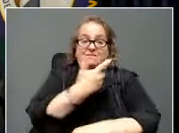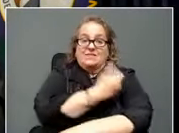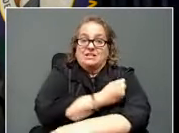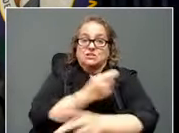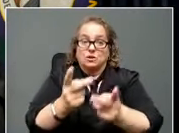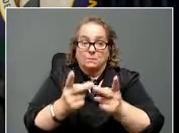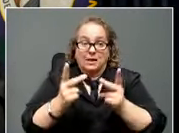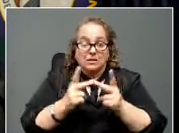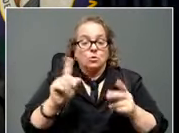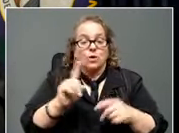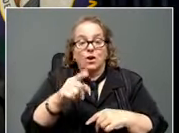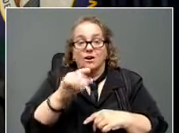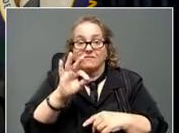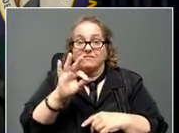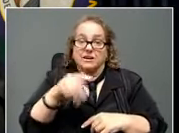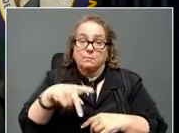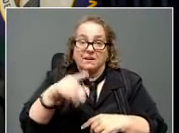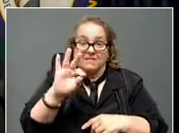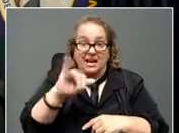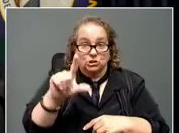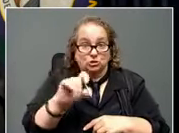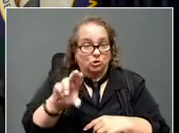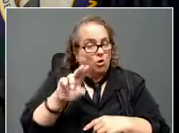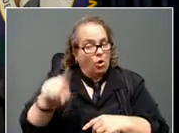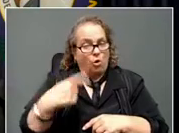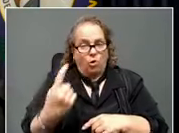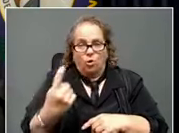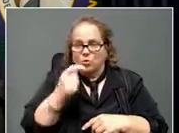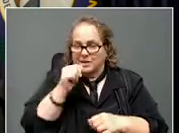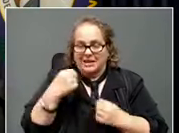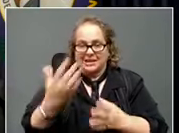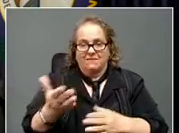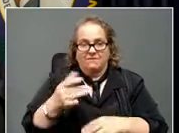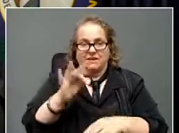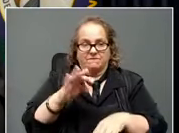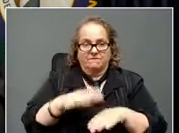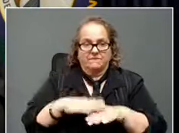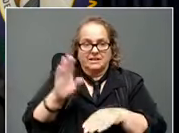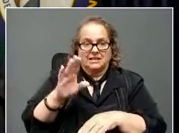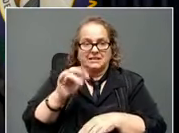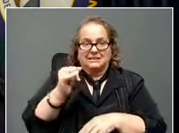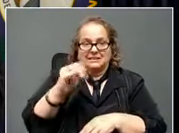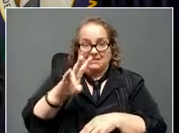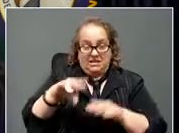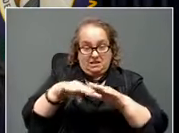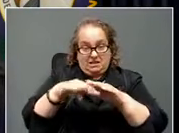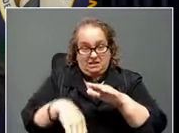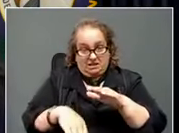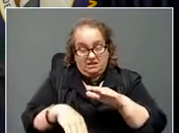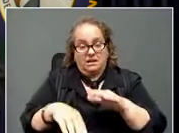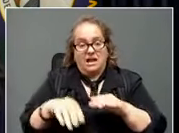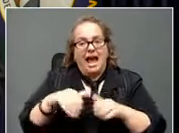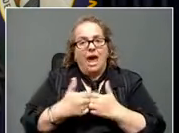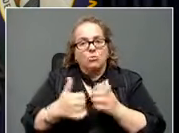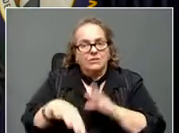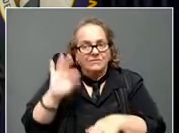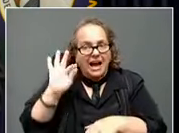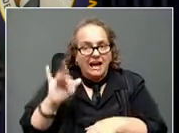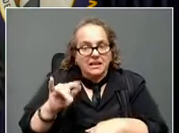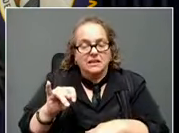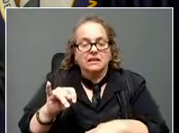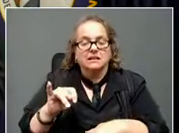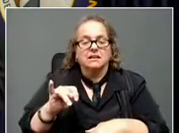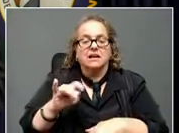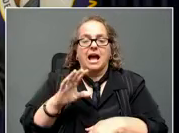can only be Pfizer if they are 17 and under, on how to find it and our transition on our